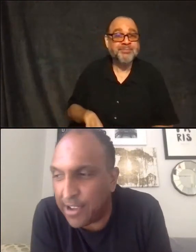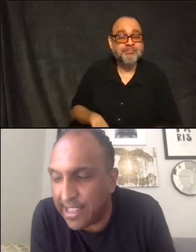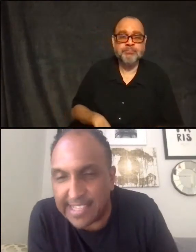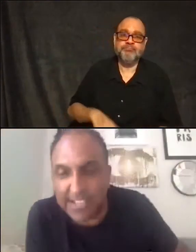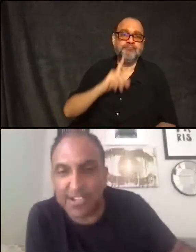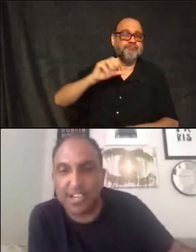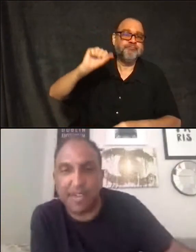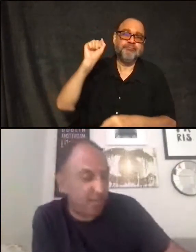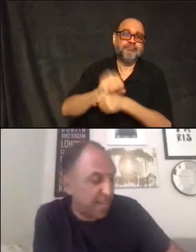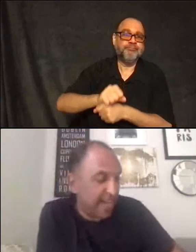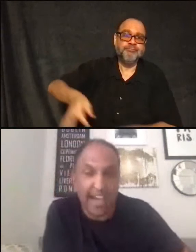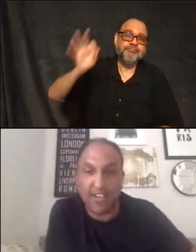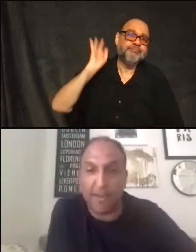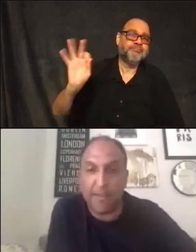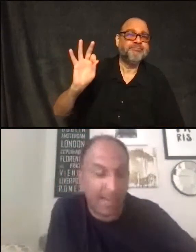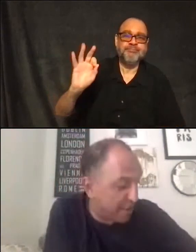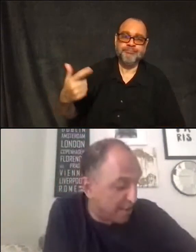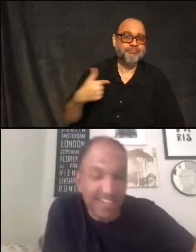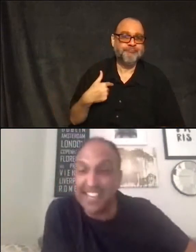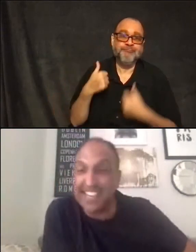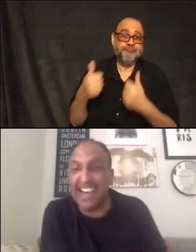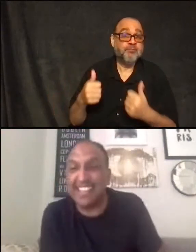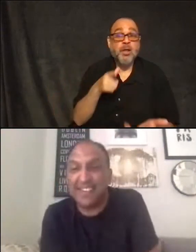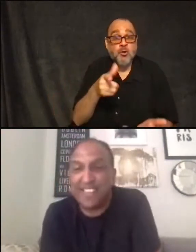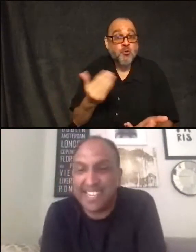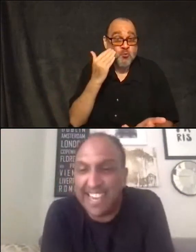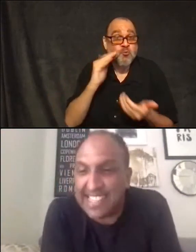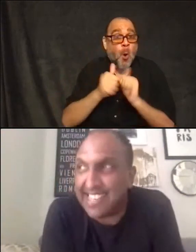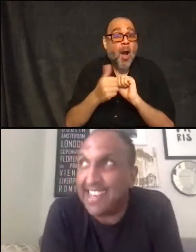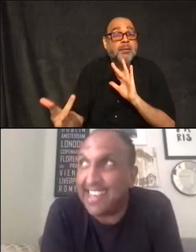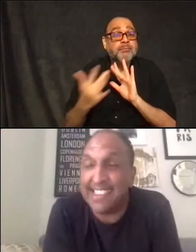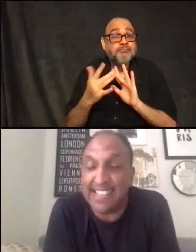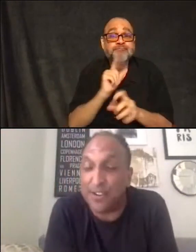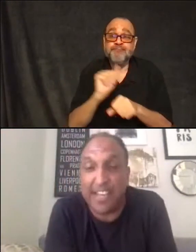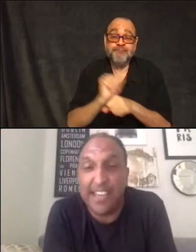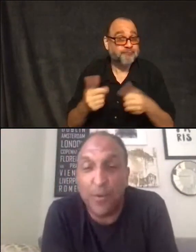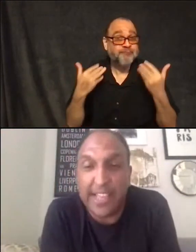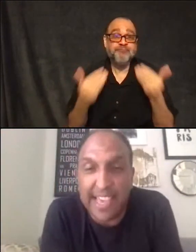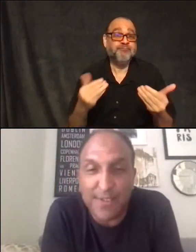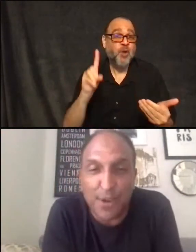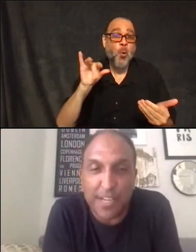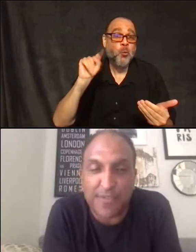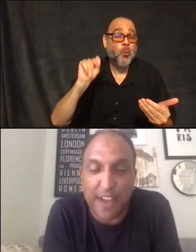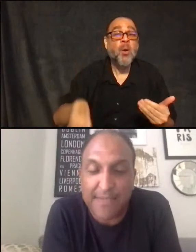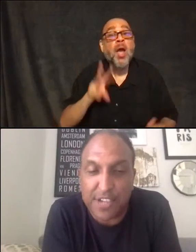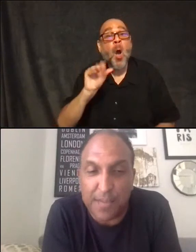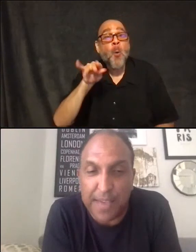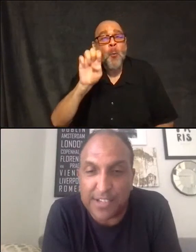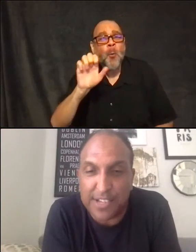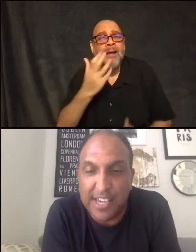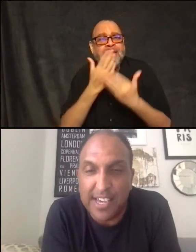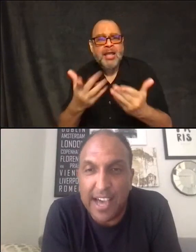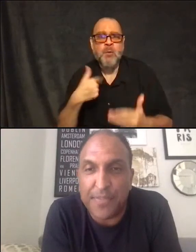Yalla. Okay, that sounds good, man. You got my info. Let's definitely connect. That's great. Wayne, thank you so much I had to